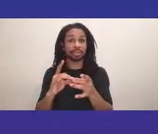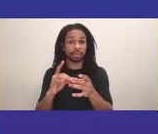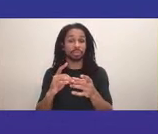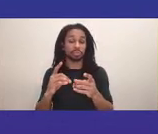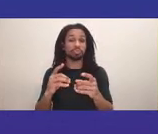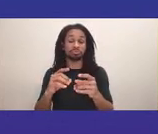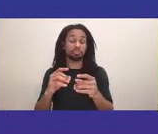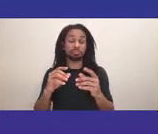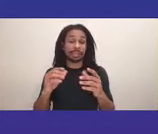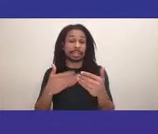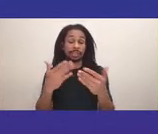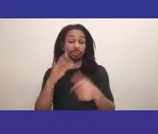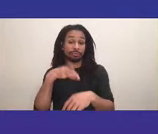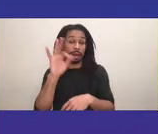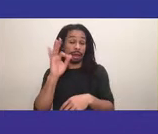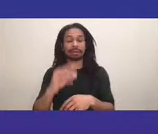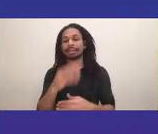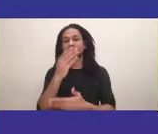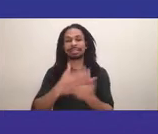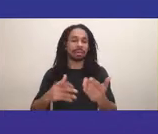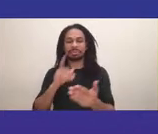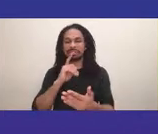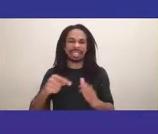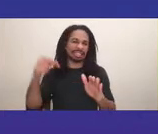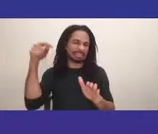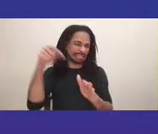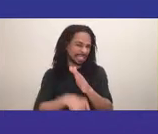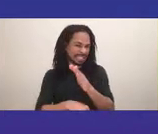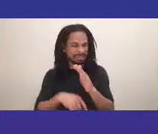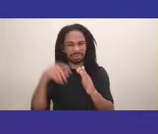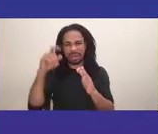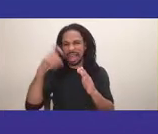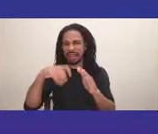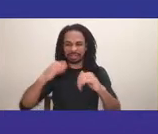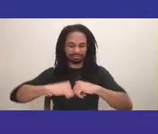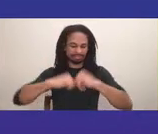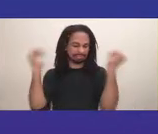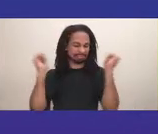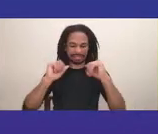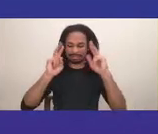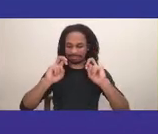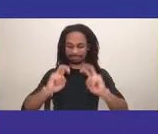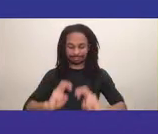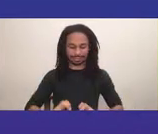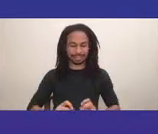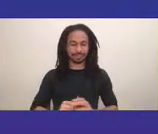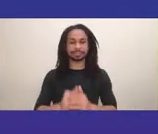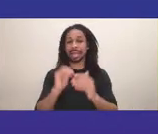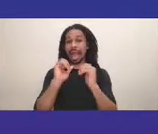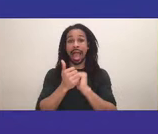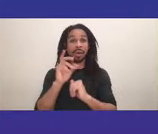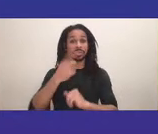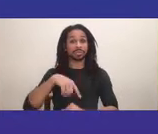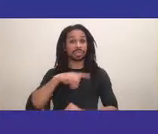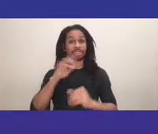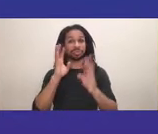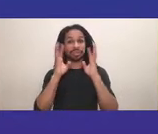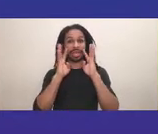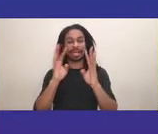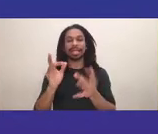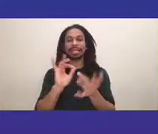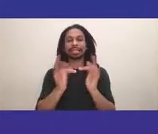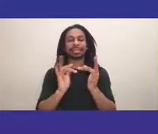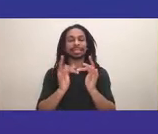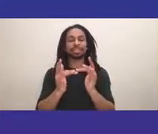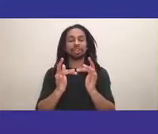and other ones that could be embedded within those larger conversations. How could we create a digital experience that would hold the